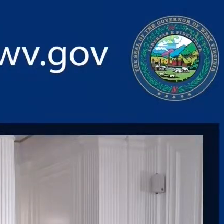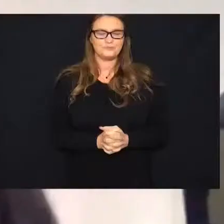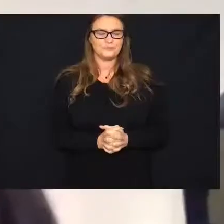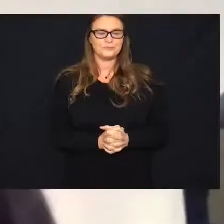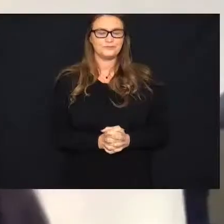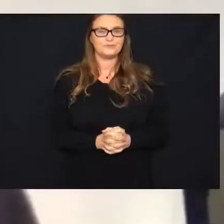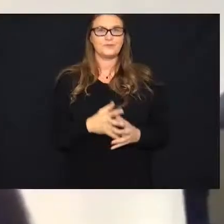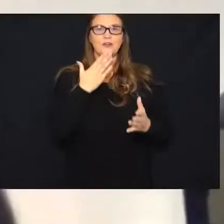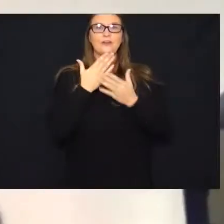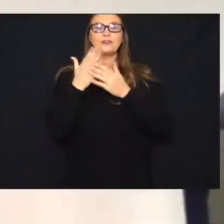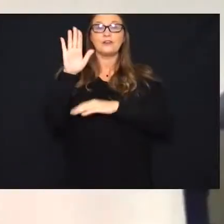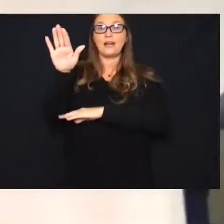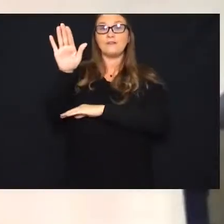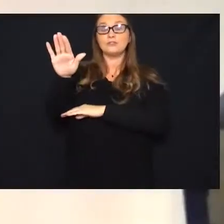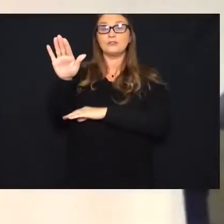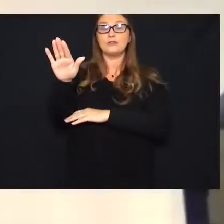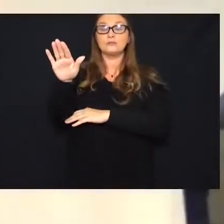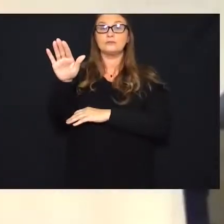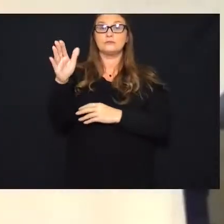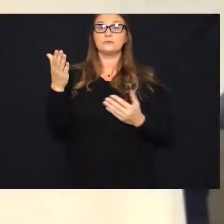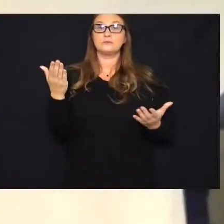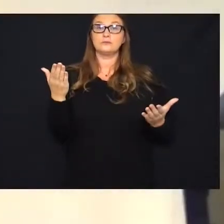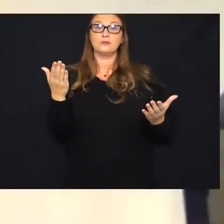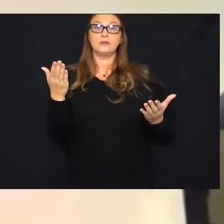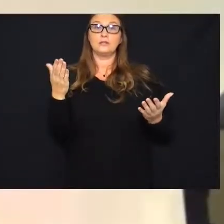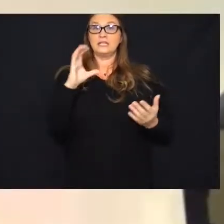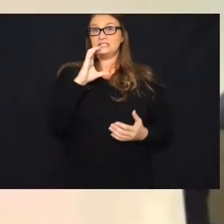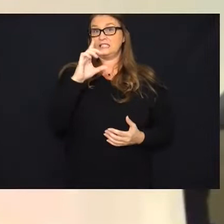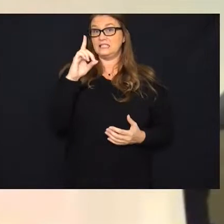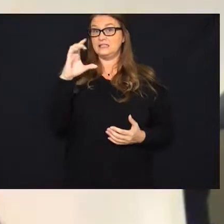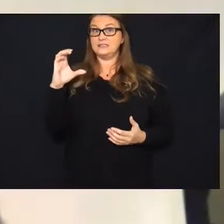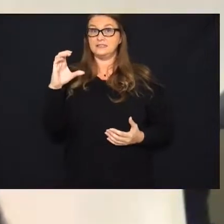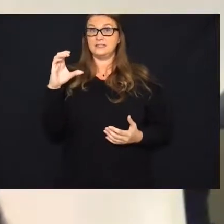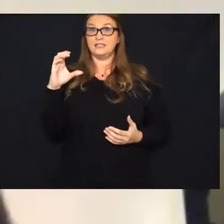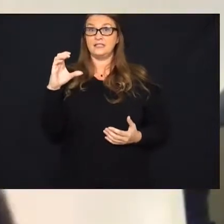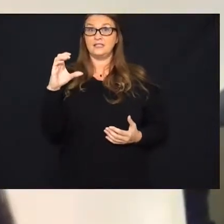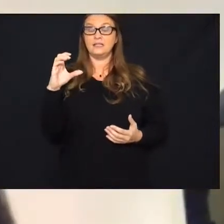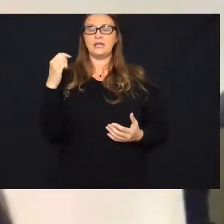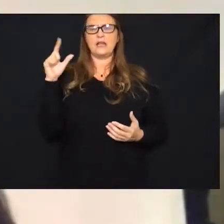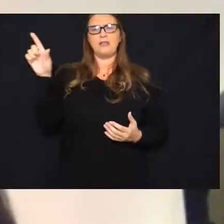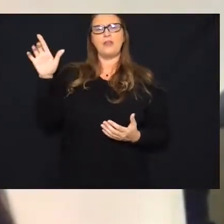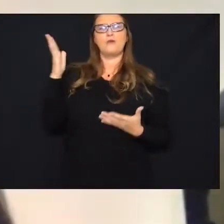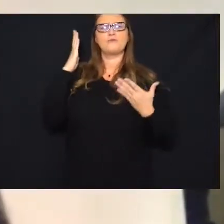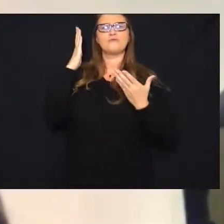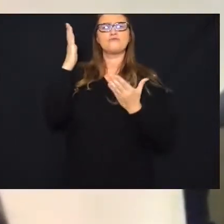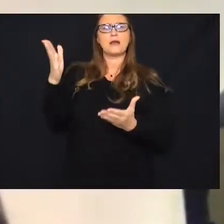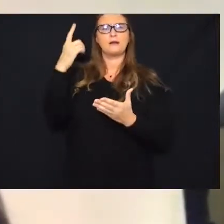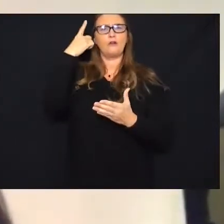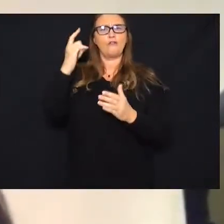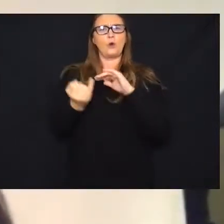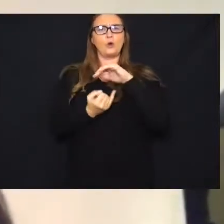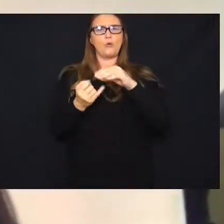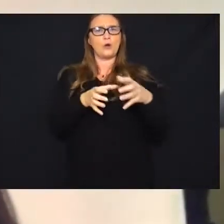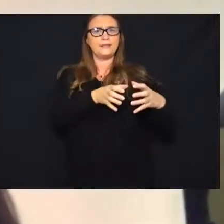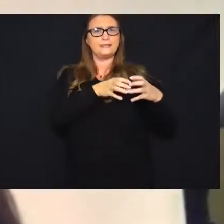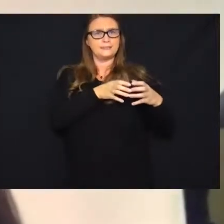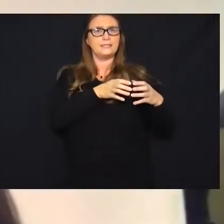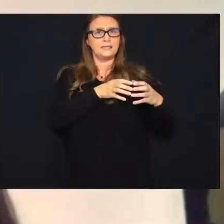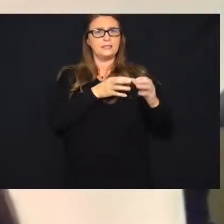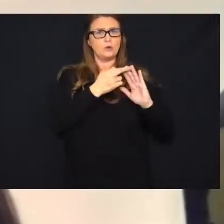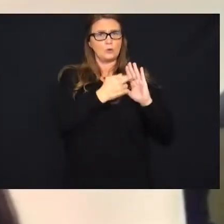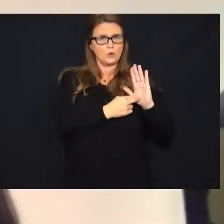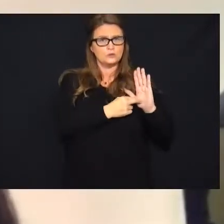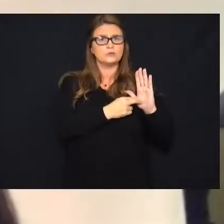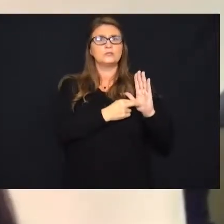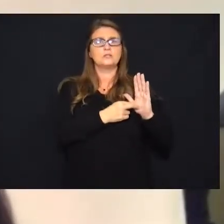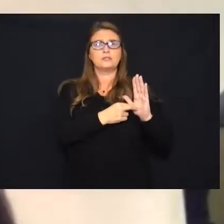Good afternoon. So the CDC has shortened the recommendations for the isolation and quarantine guidelines. So you might see